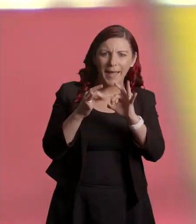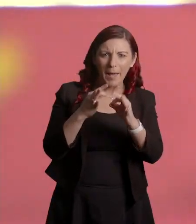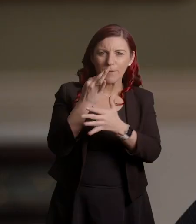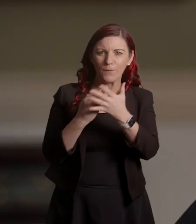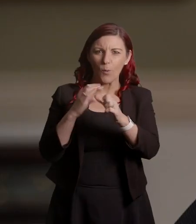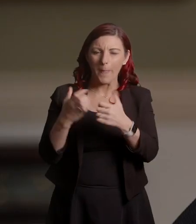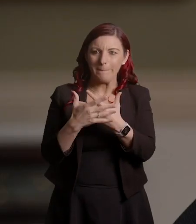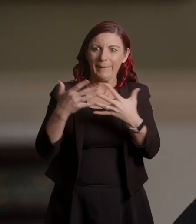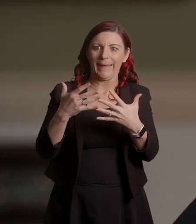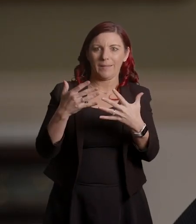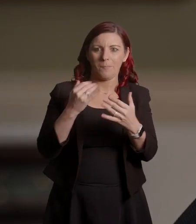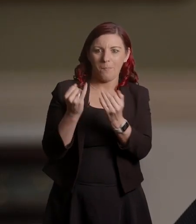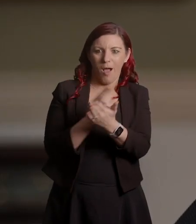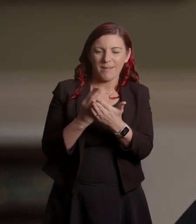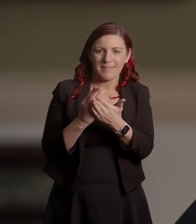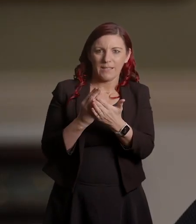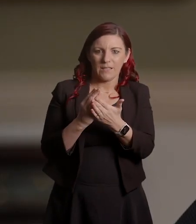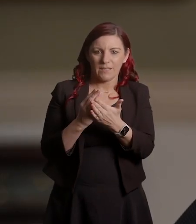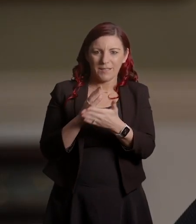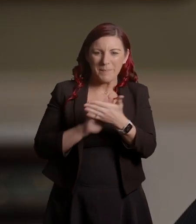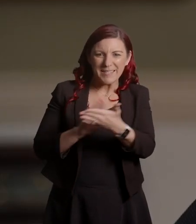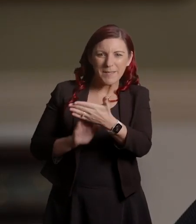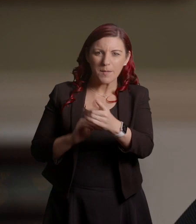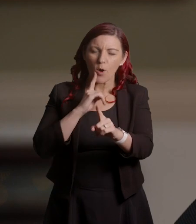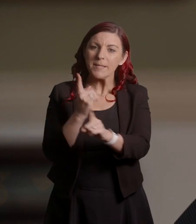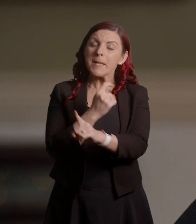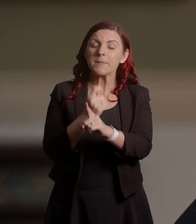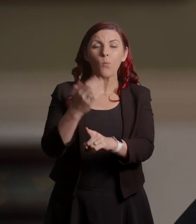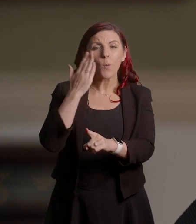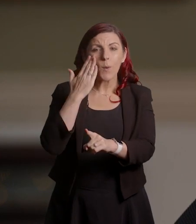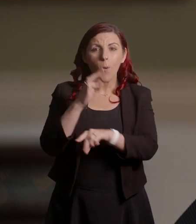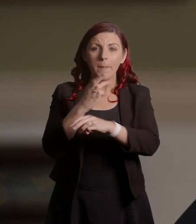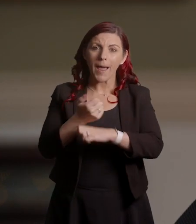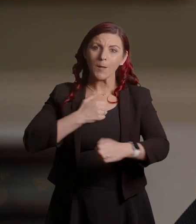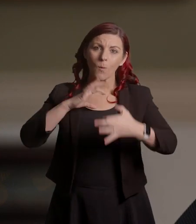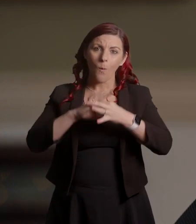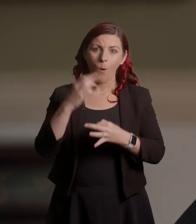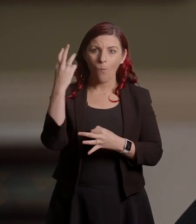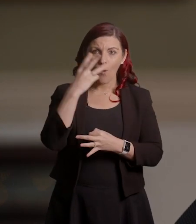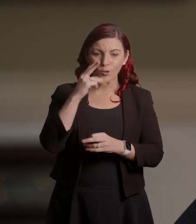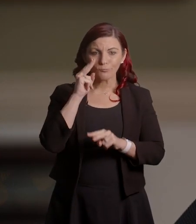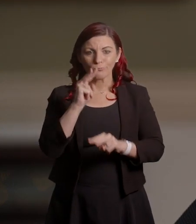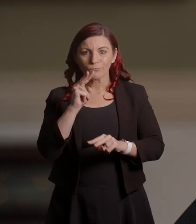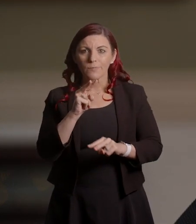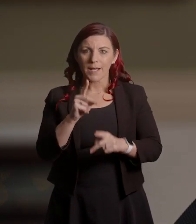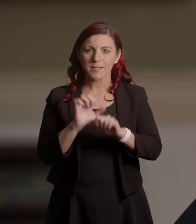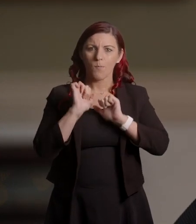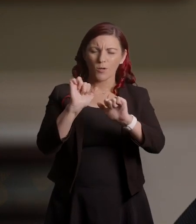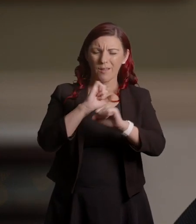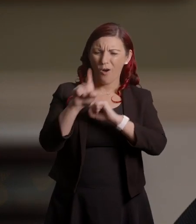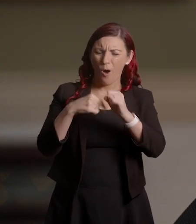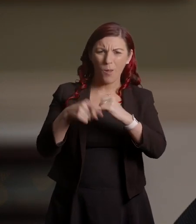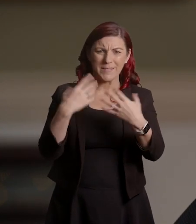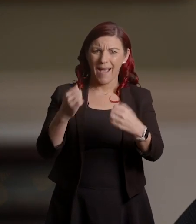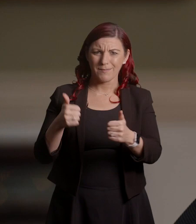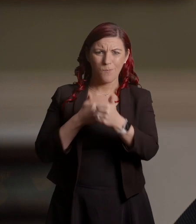of big plays, but we knew they're supporting us from home, and Dublin fans are amazing. They have our back